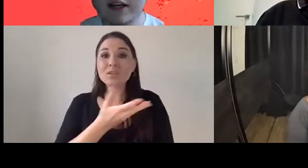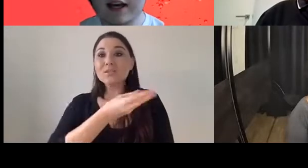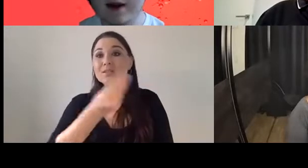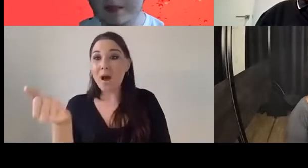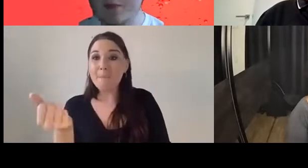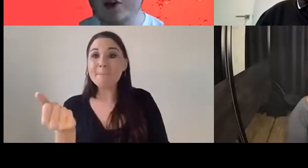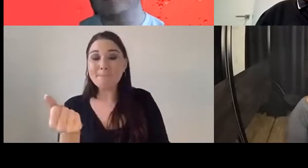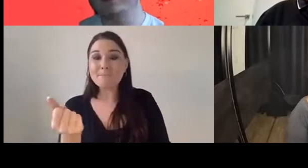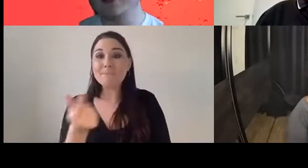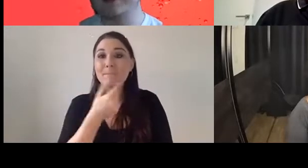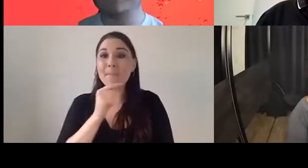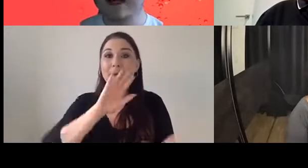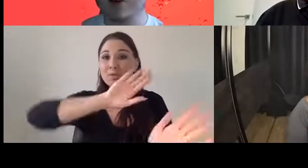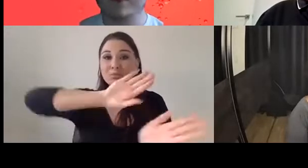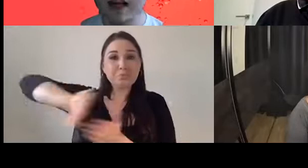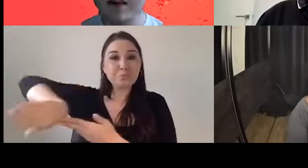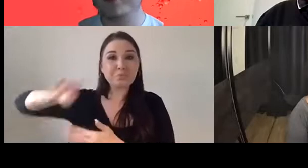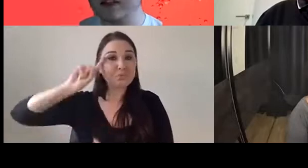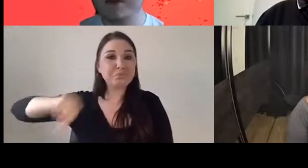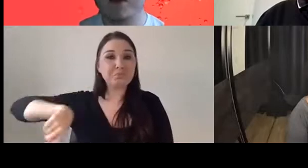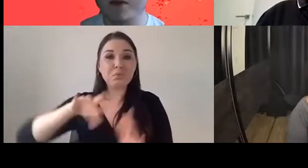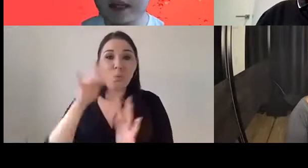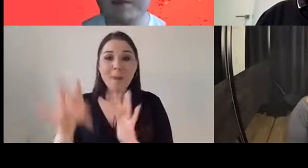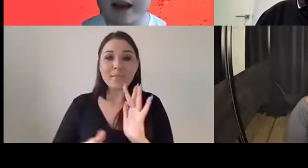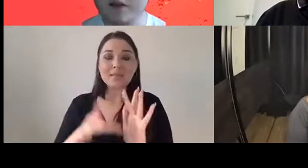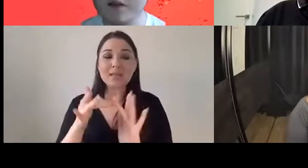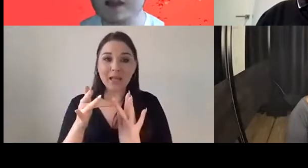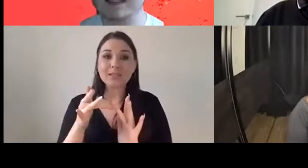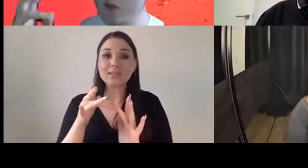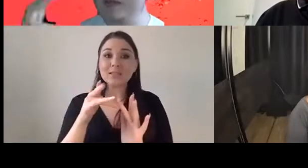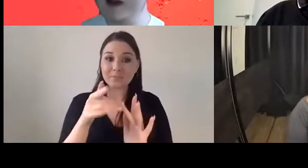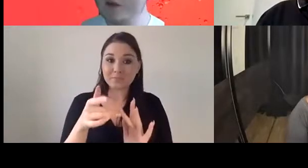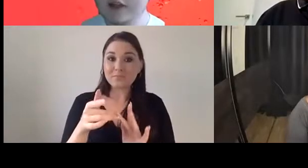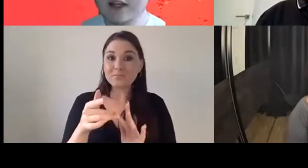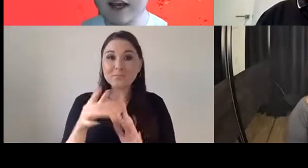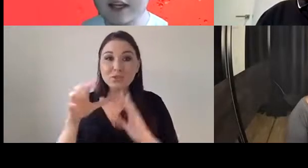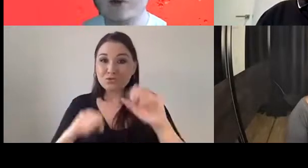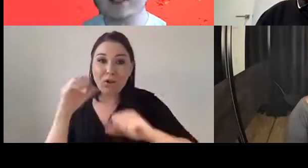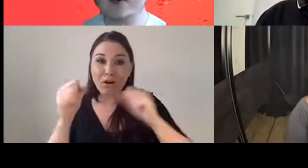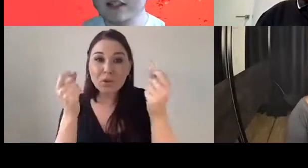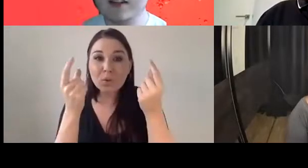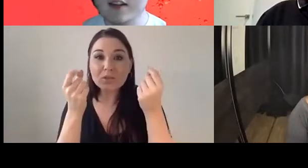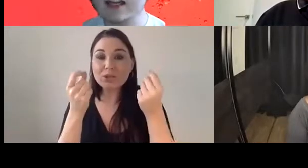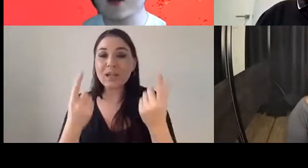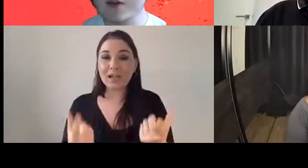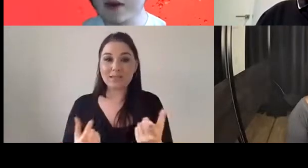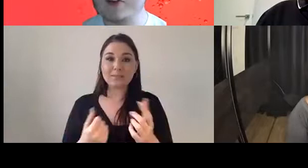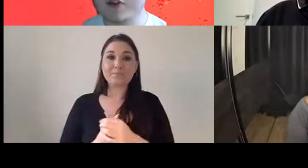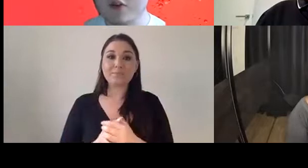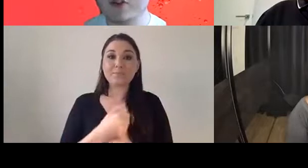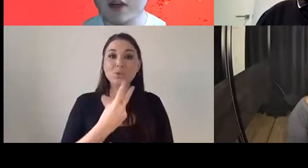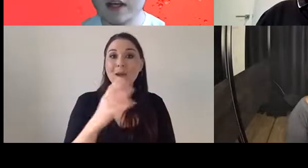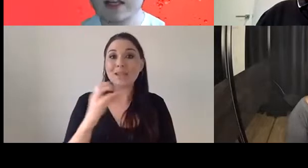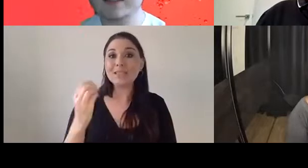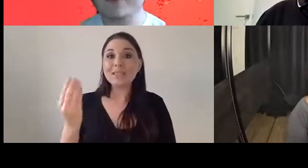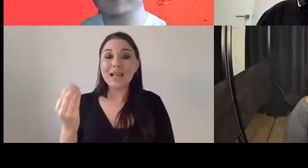barriers, which was an estimated loss of £11.75 billion from the click away pound. And in 2019, the click away pound has